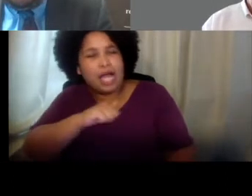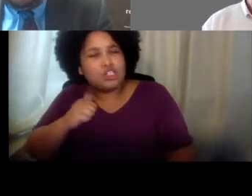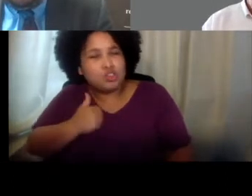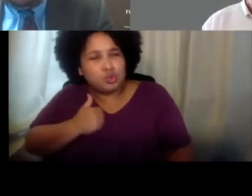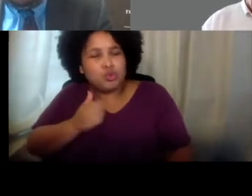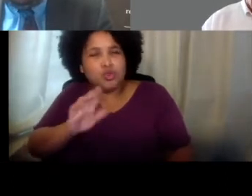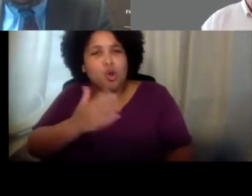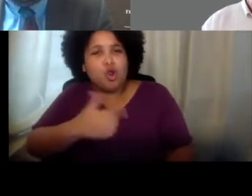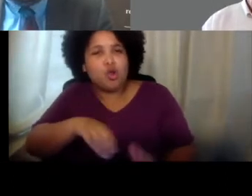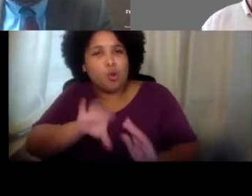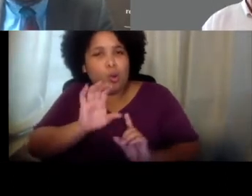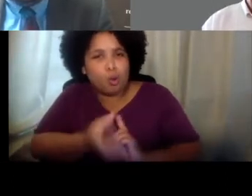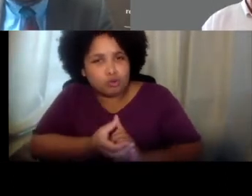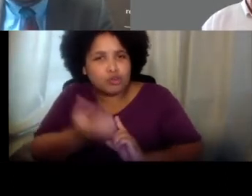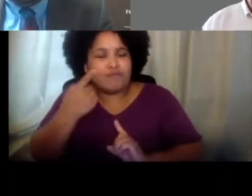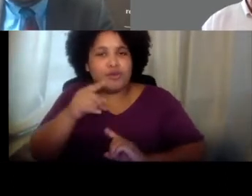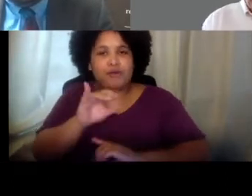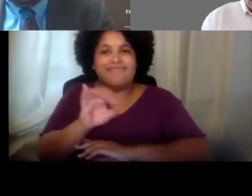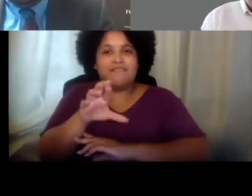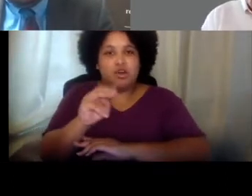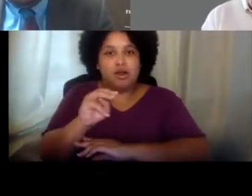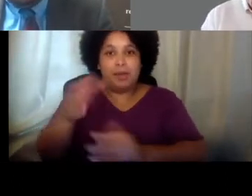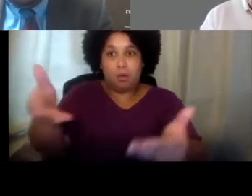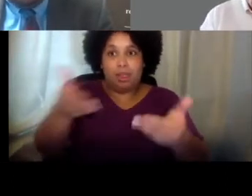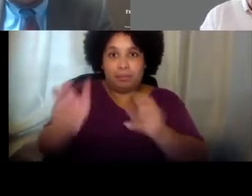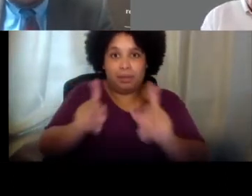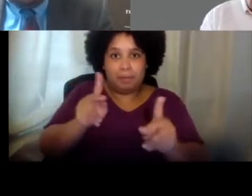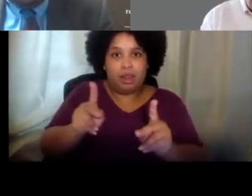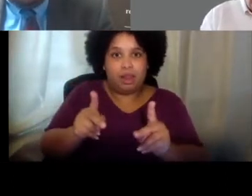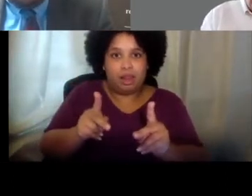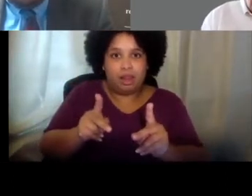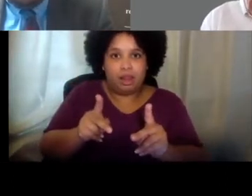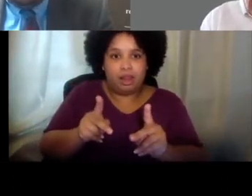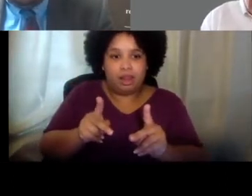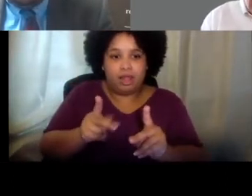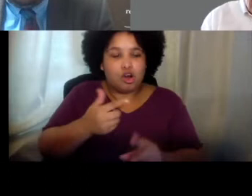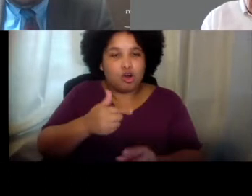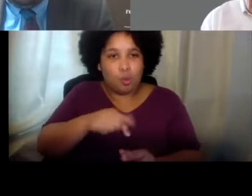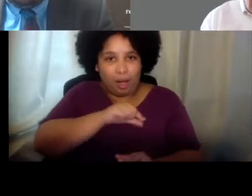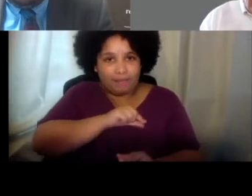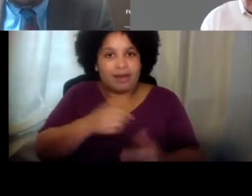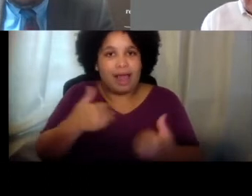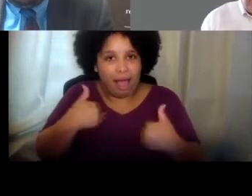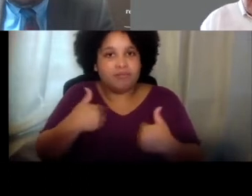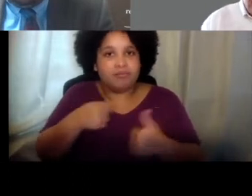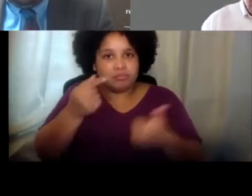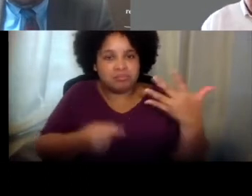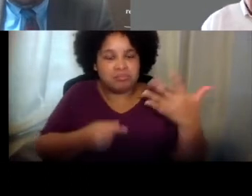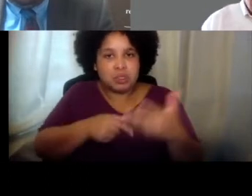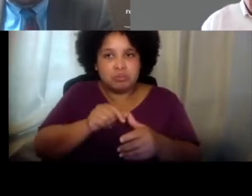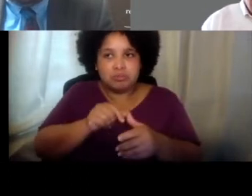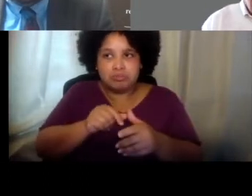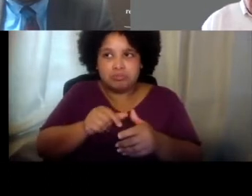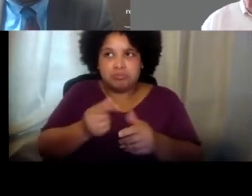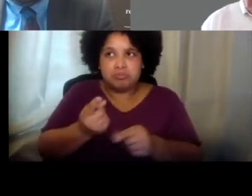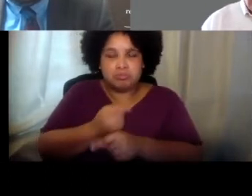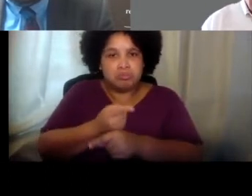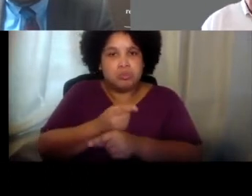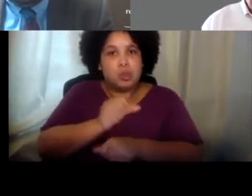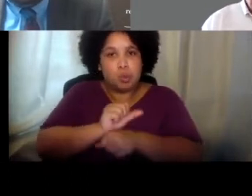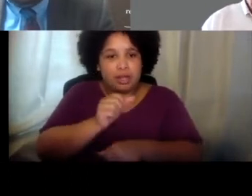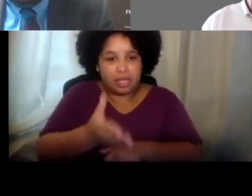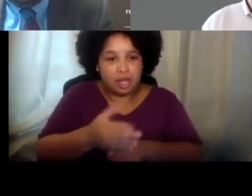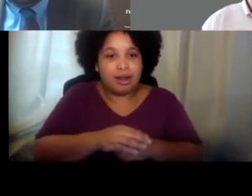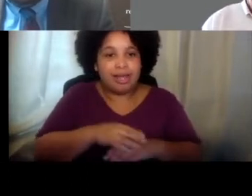culture of the firm that welcomes everybody that are qualified to work here? Accessibility, as you all know, has to